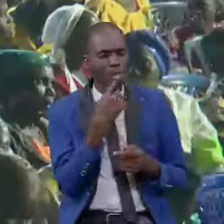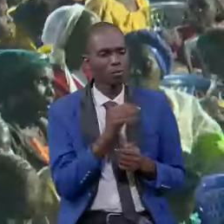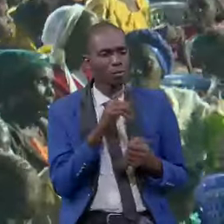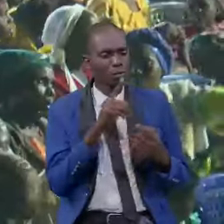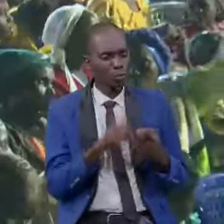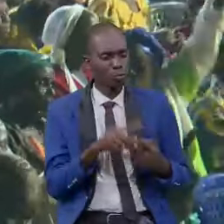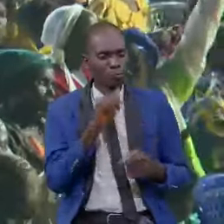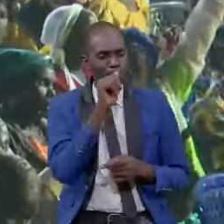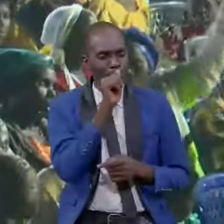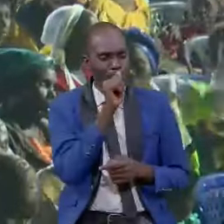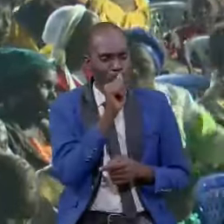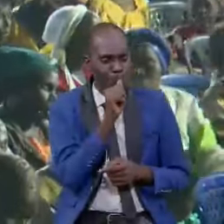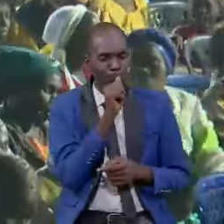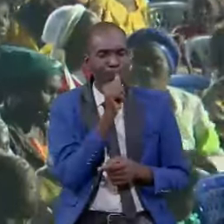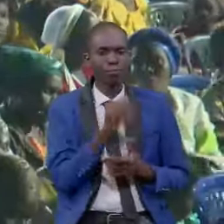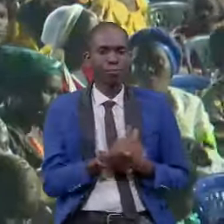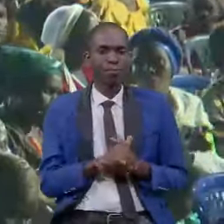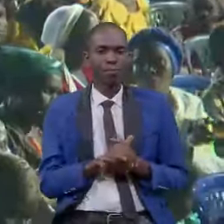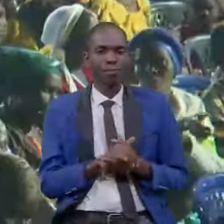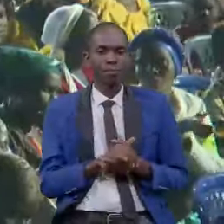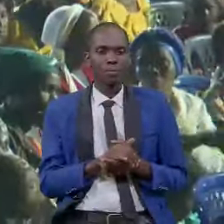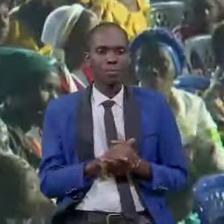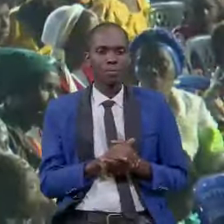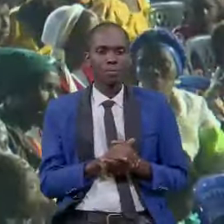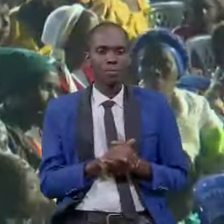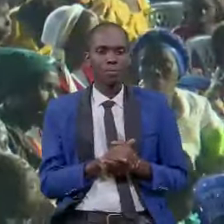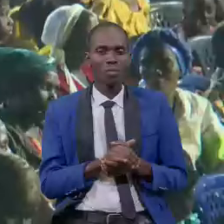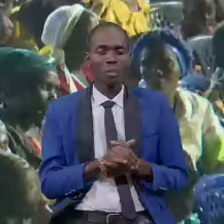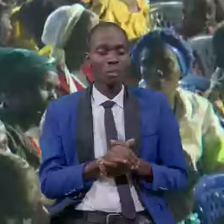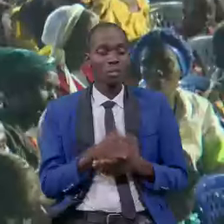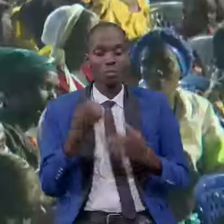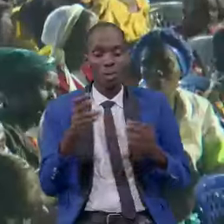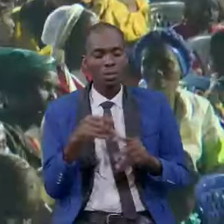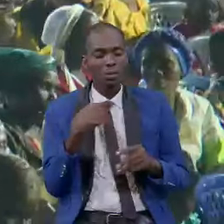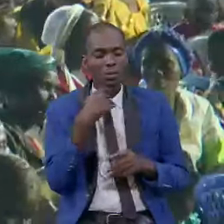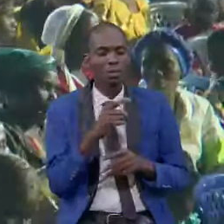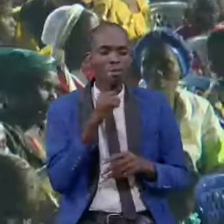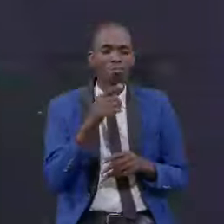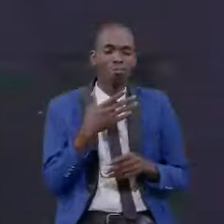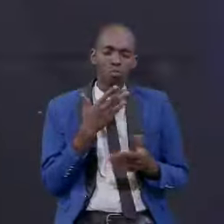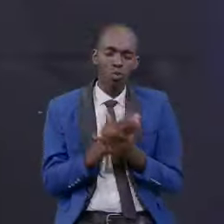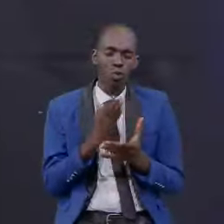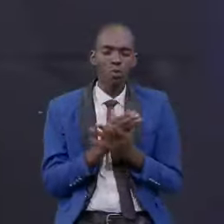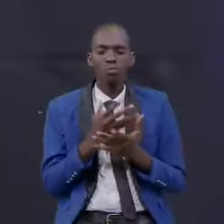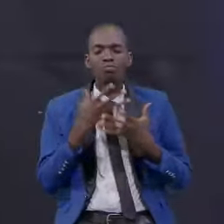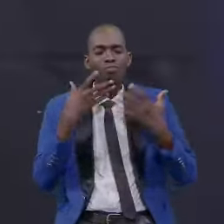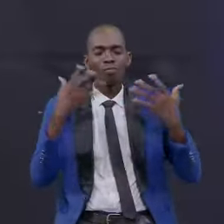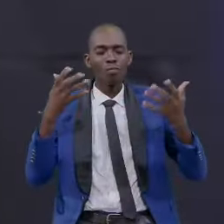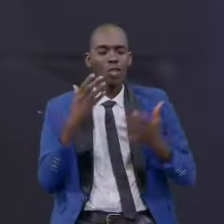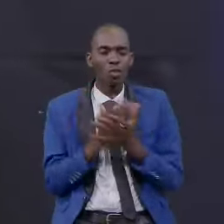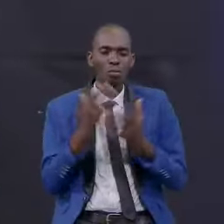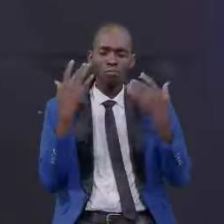hold his peace. Hold your peace. What does that mean? It's a keep